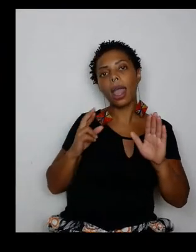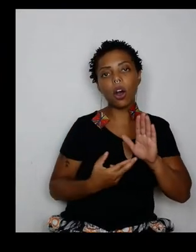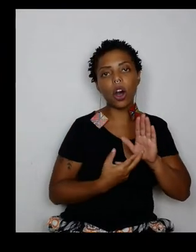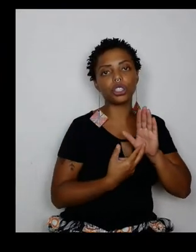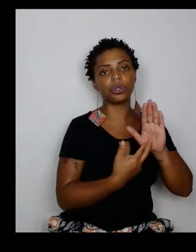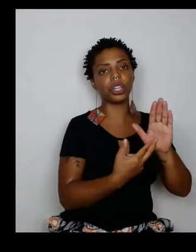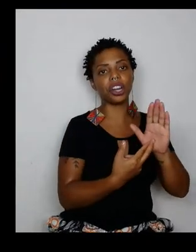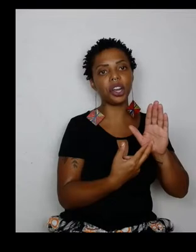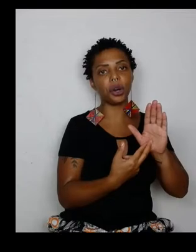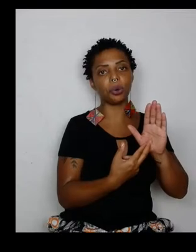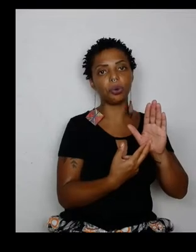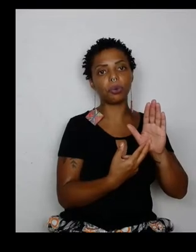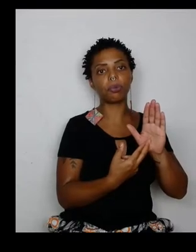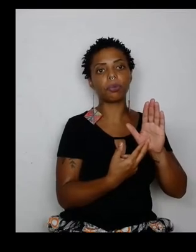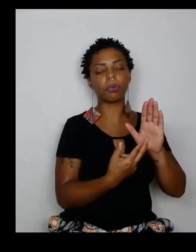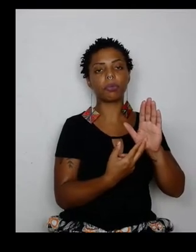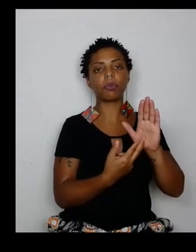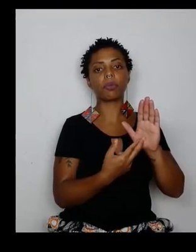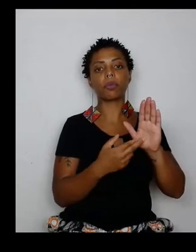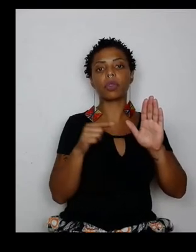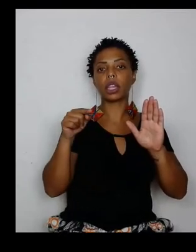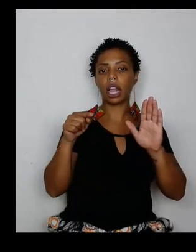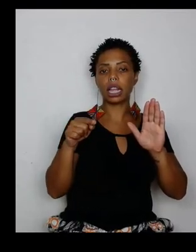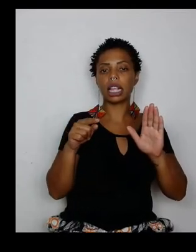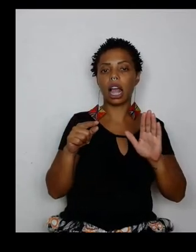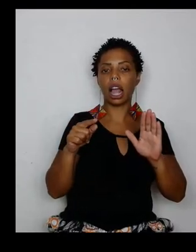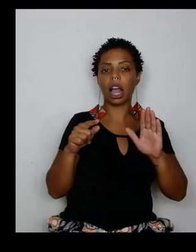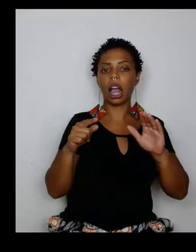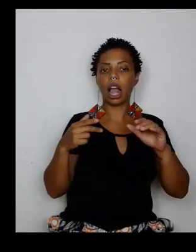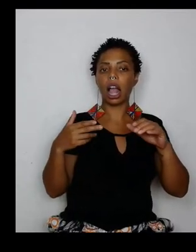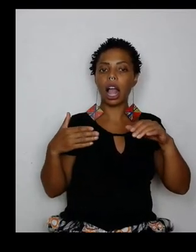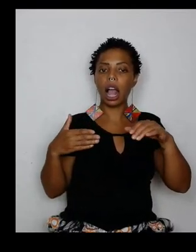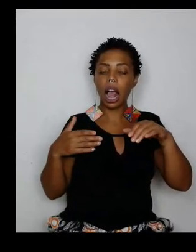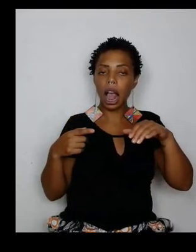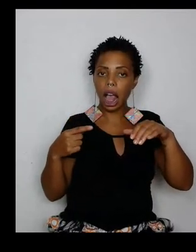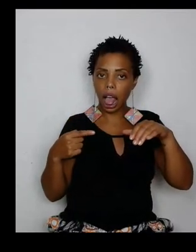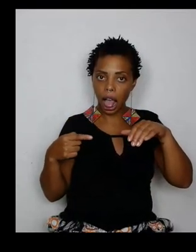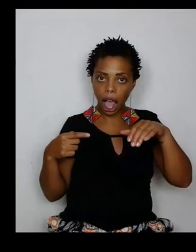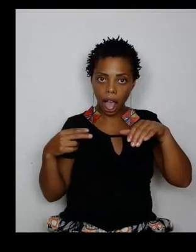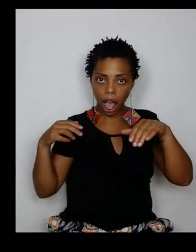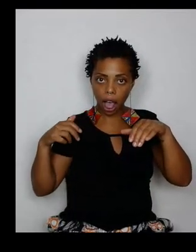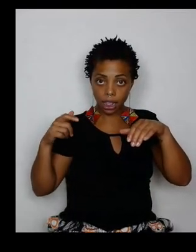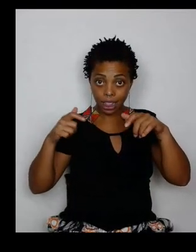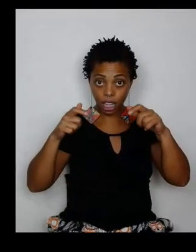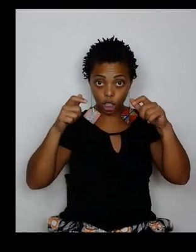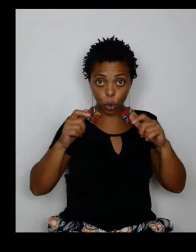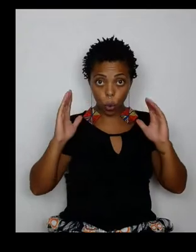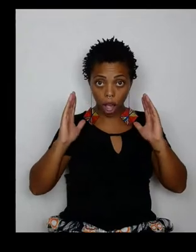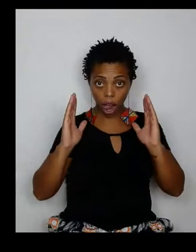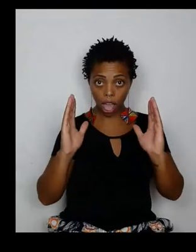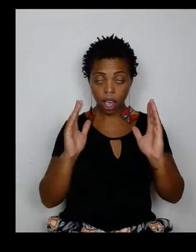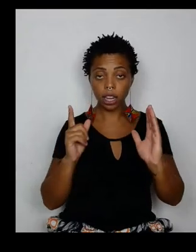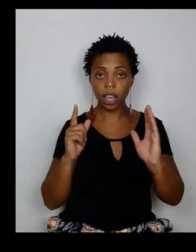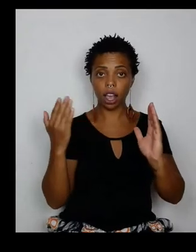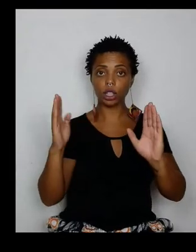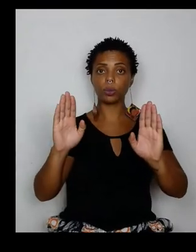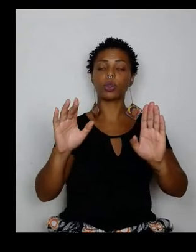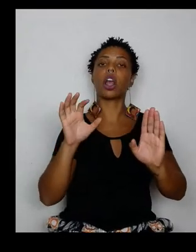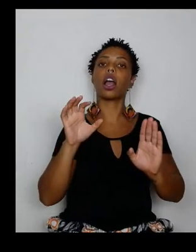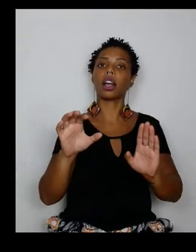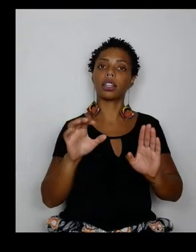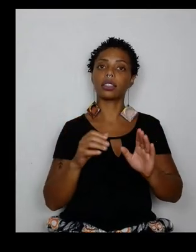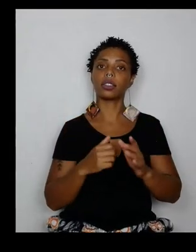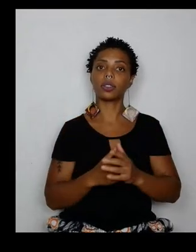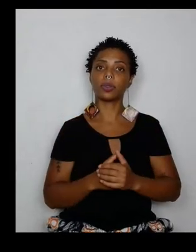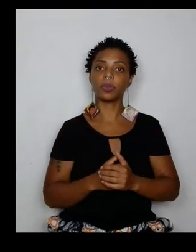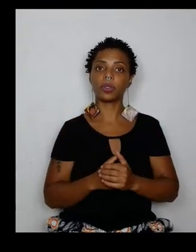exhibition it was shown like this as a three-dimensional thing an object with two sides because of its